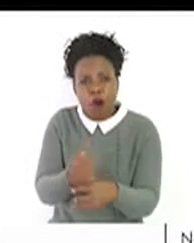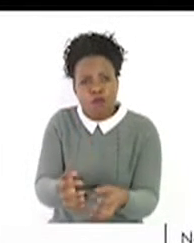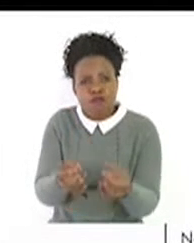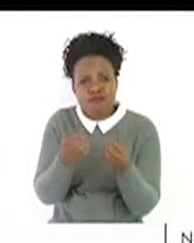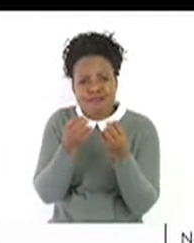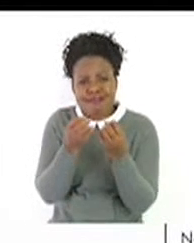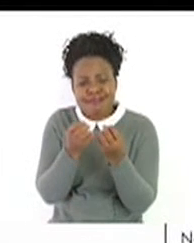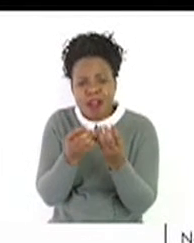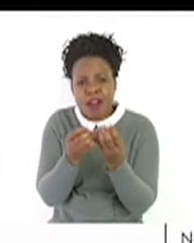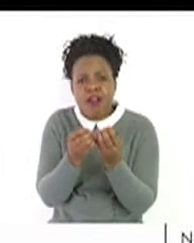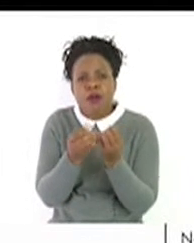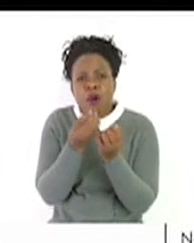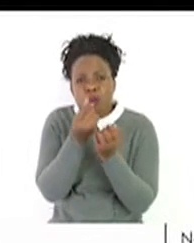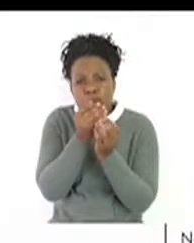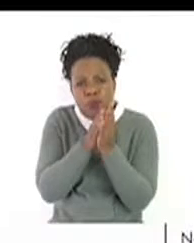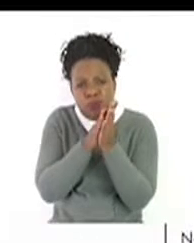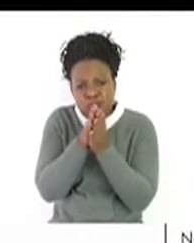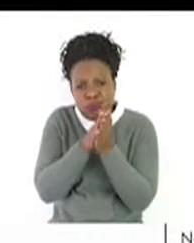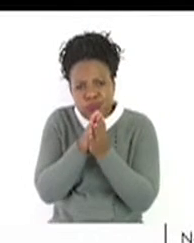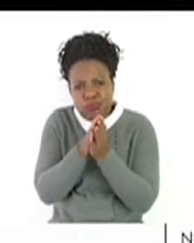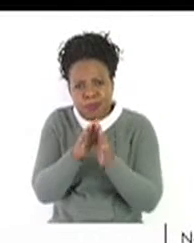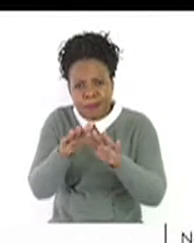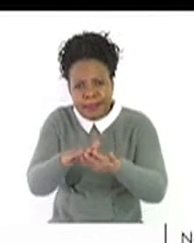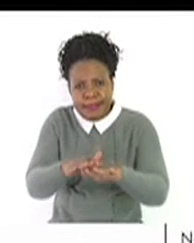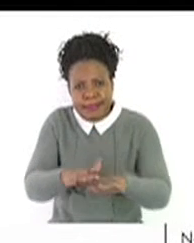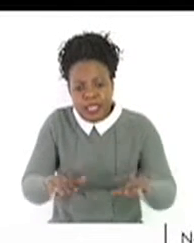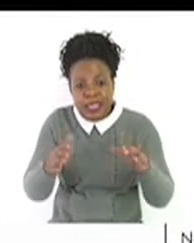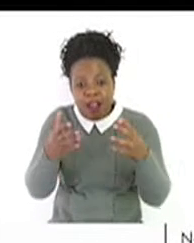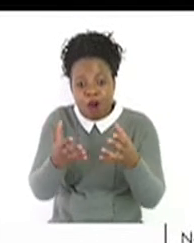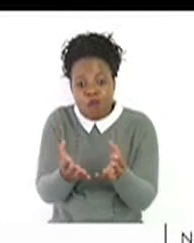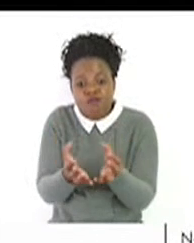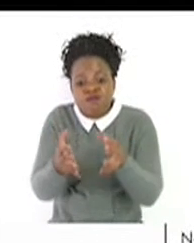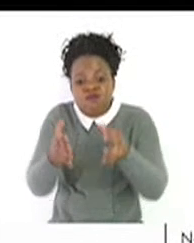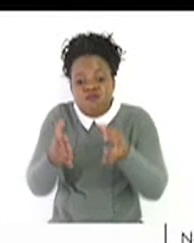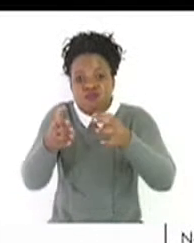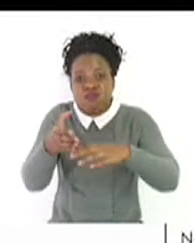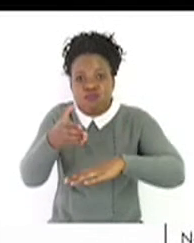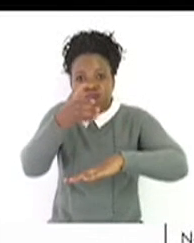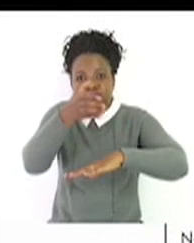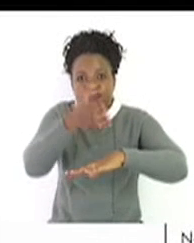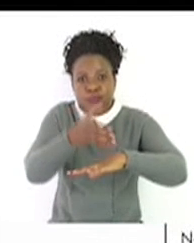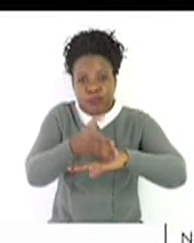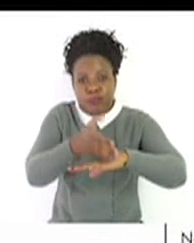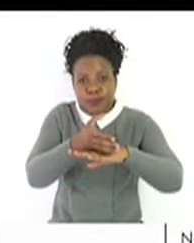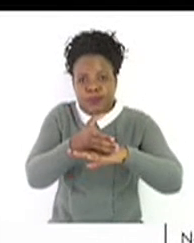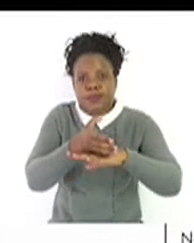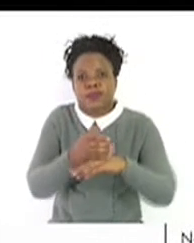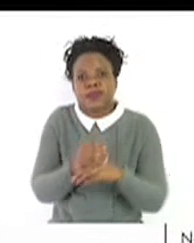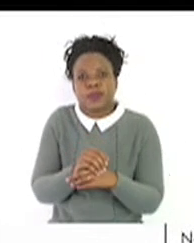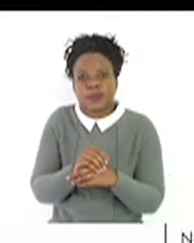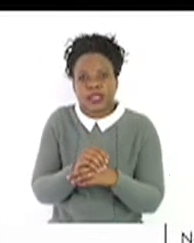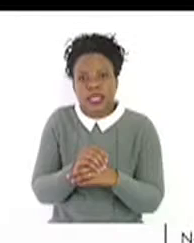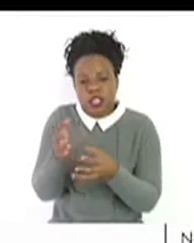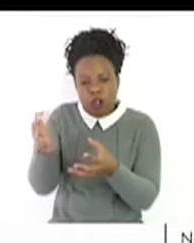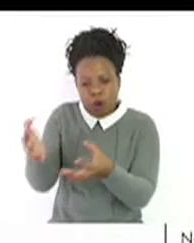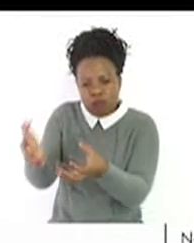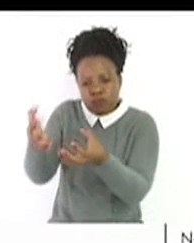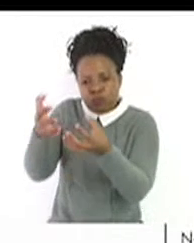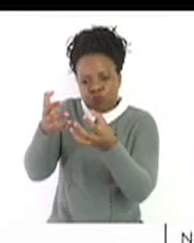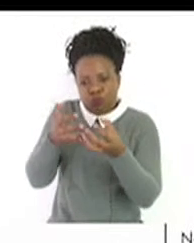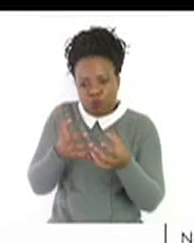in bowls on the tables. They took some home and shared with their brothers and